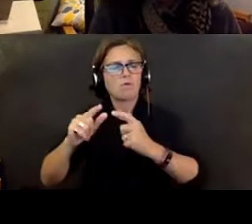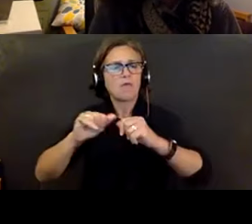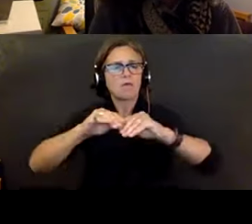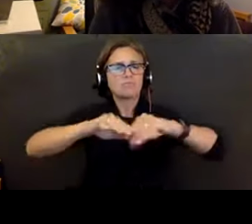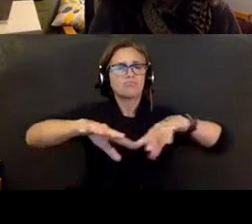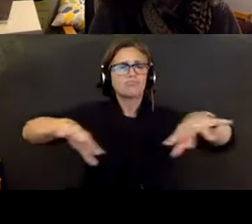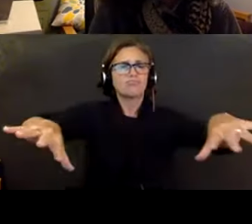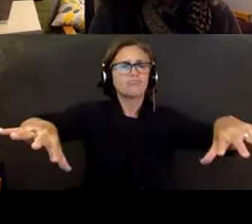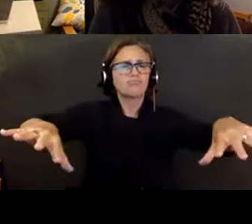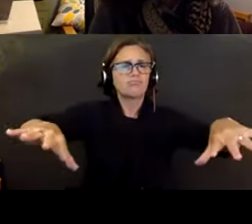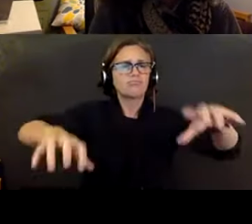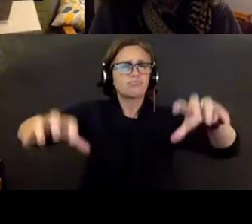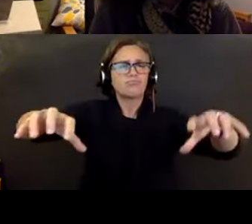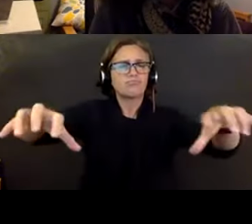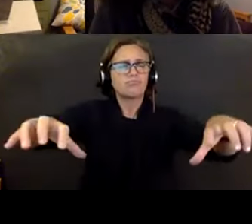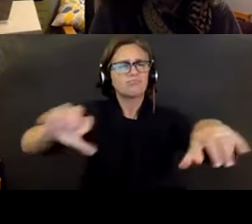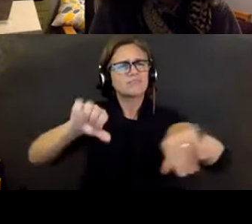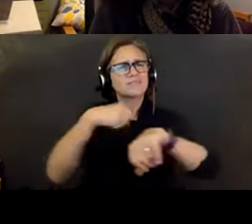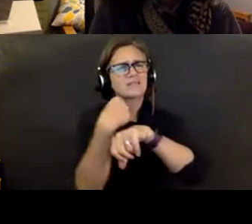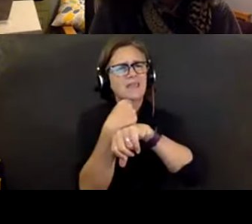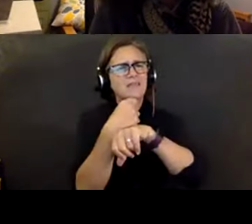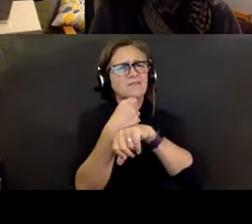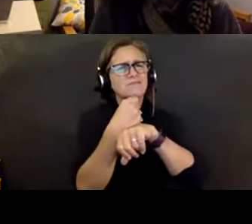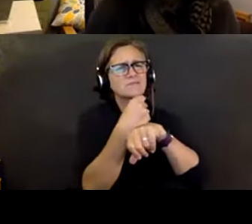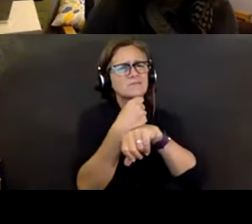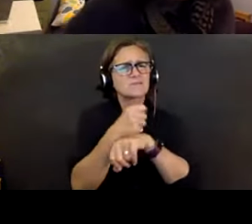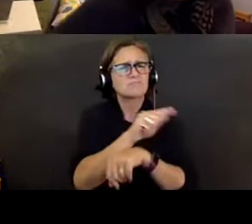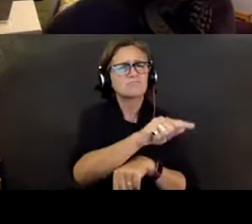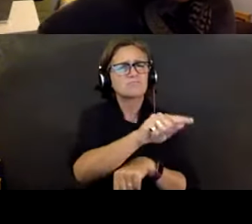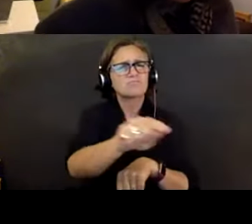though it's hard work. I think it's,